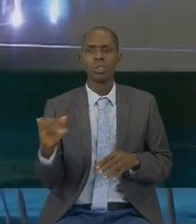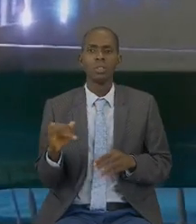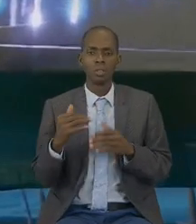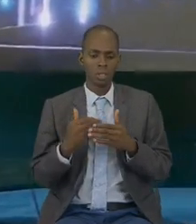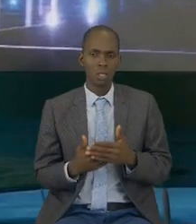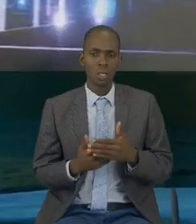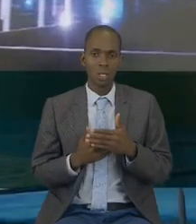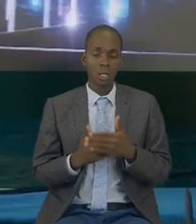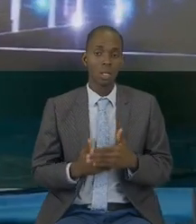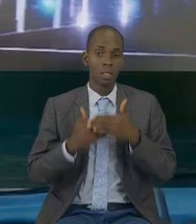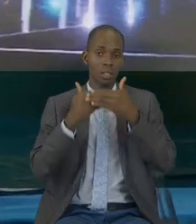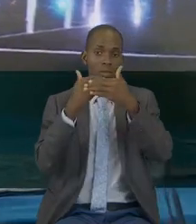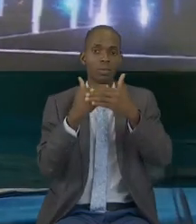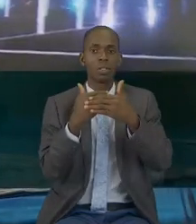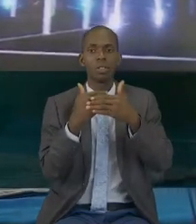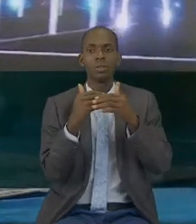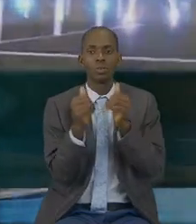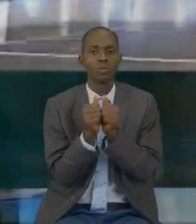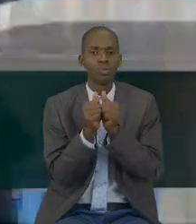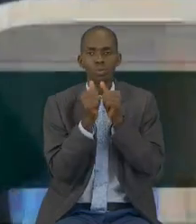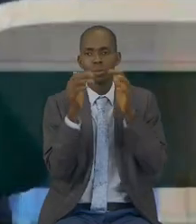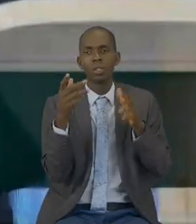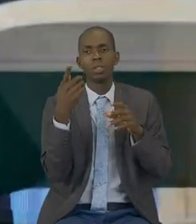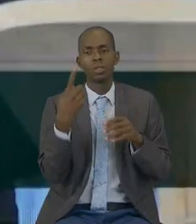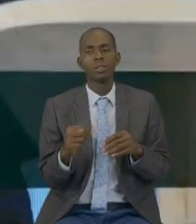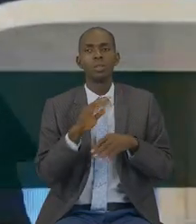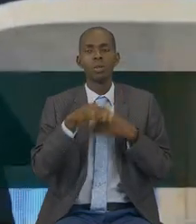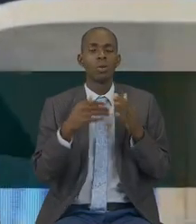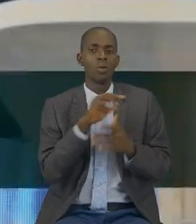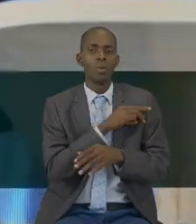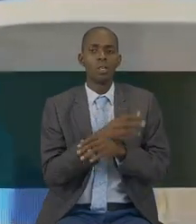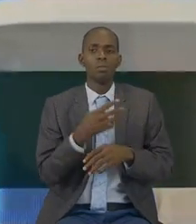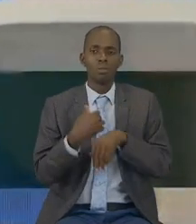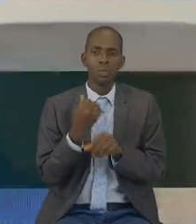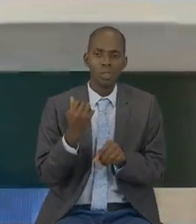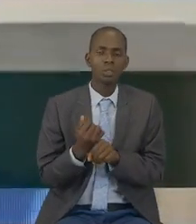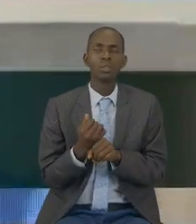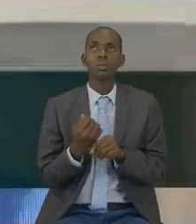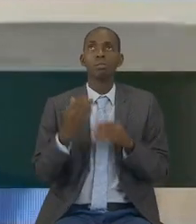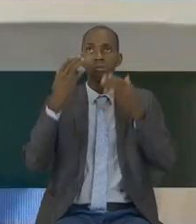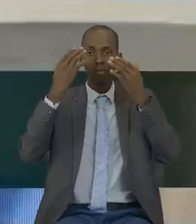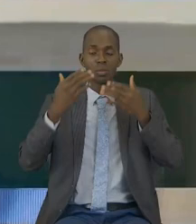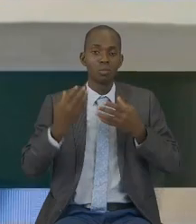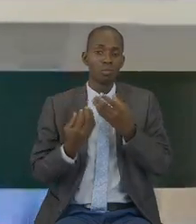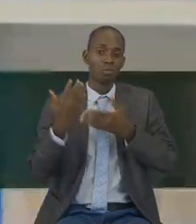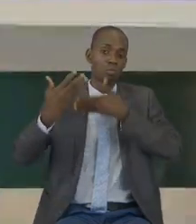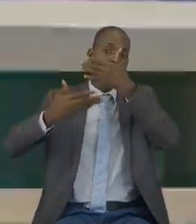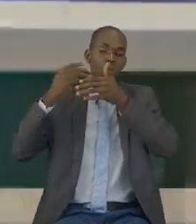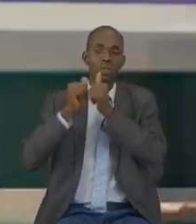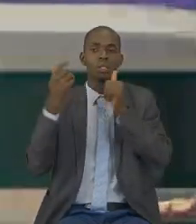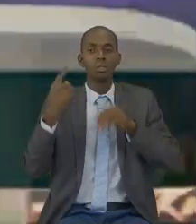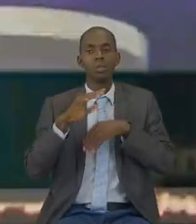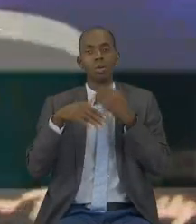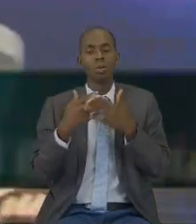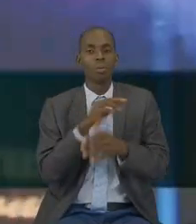delusion of going on and advancing and making progress without the Almighty. Look at number